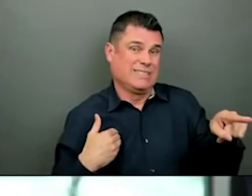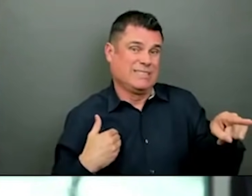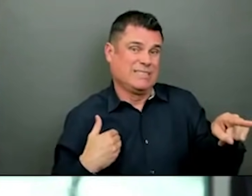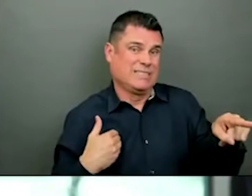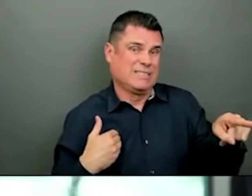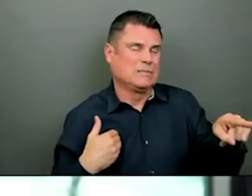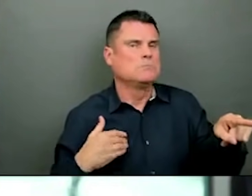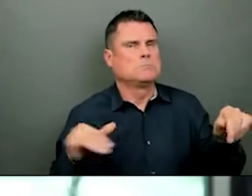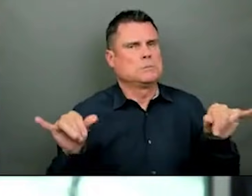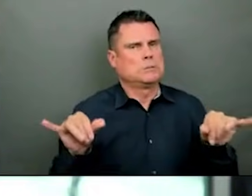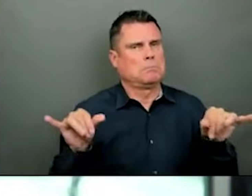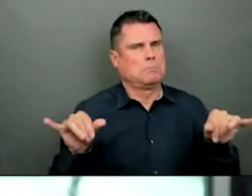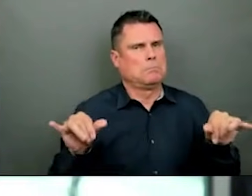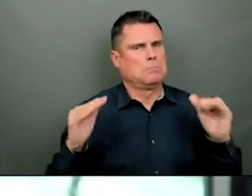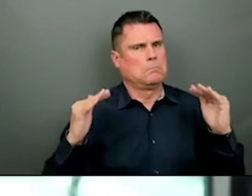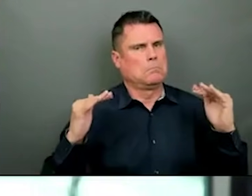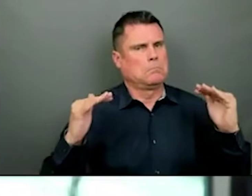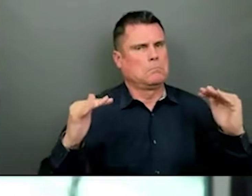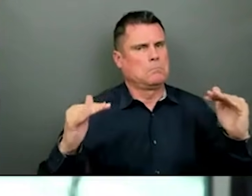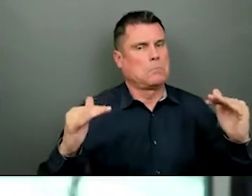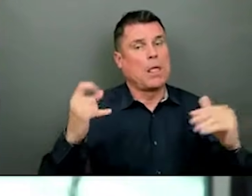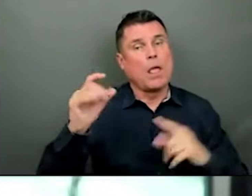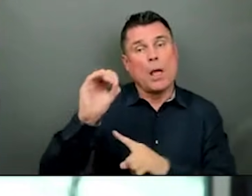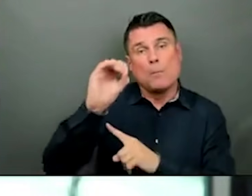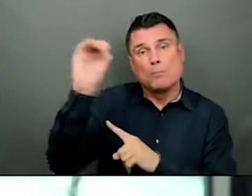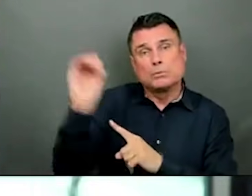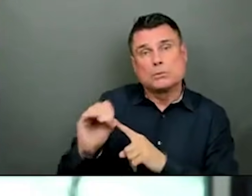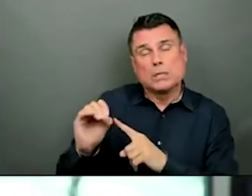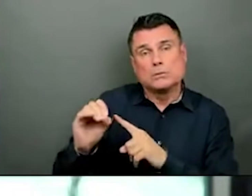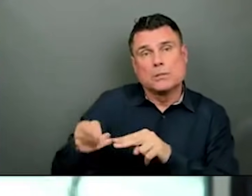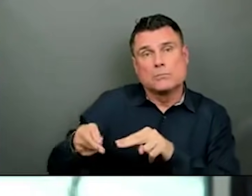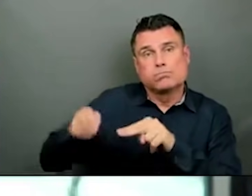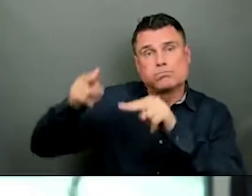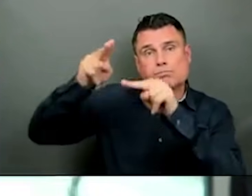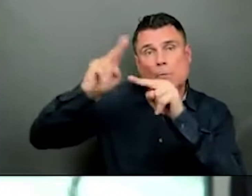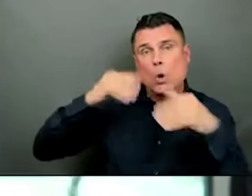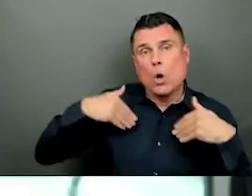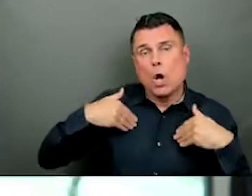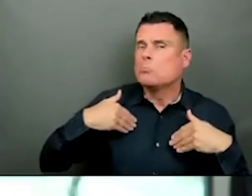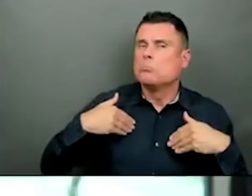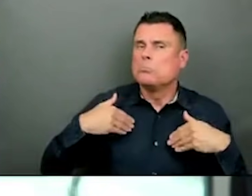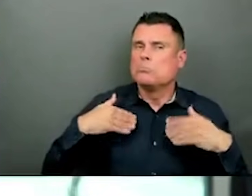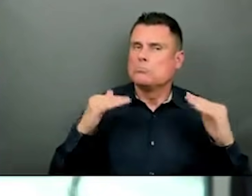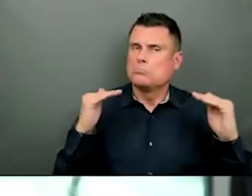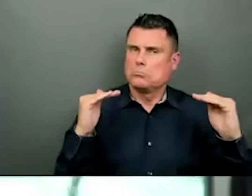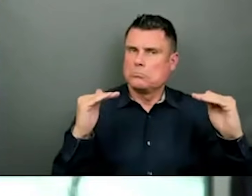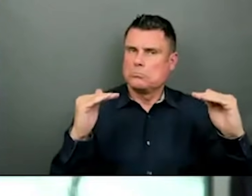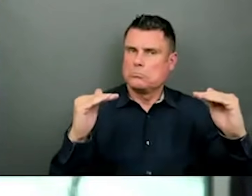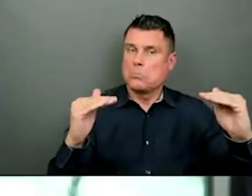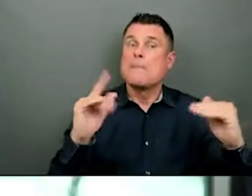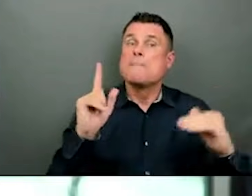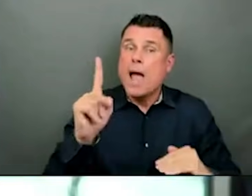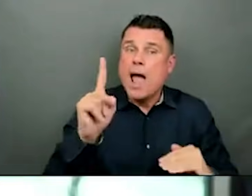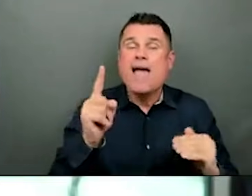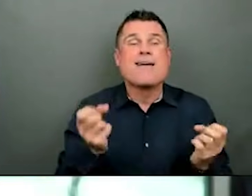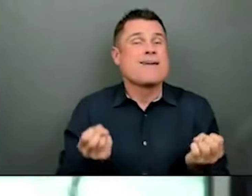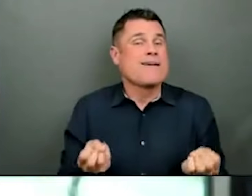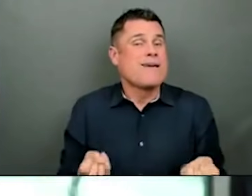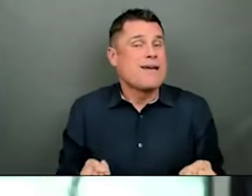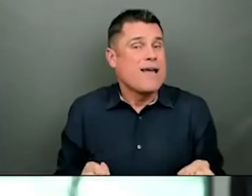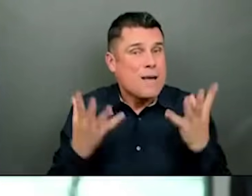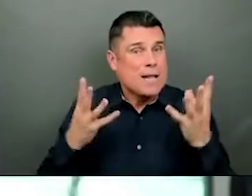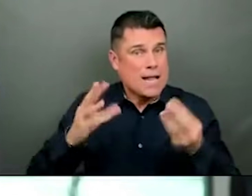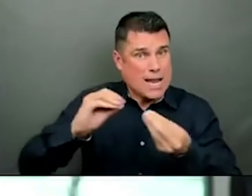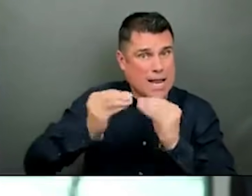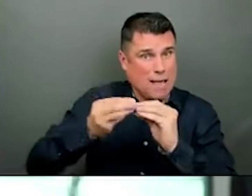increase cases in younger people, the numbers of younger people in hospital have gone up. And